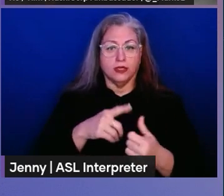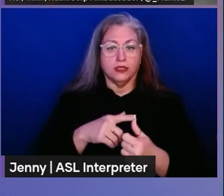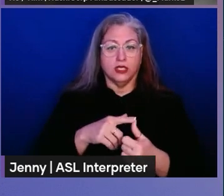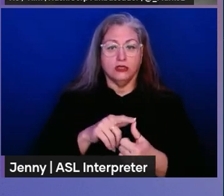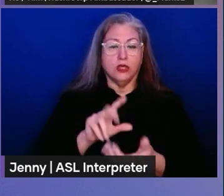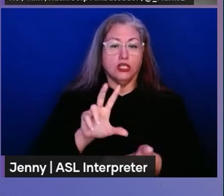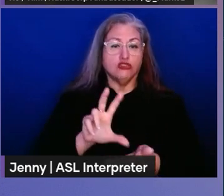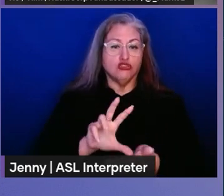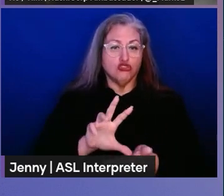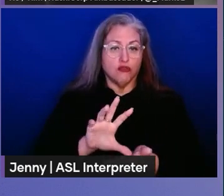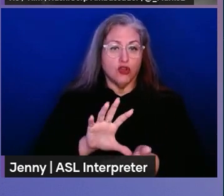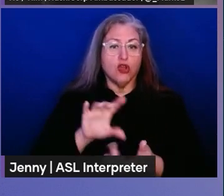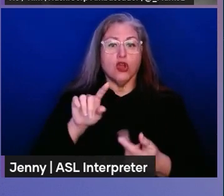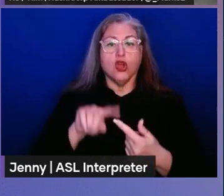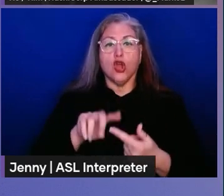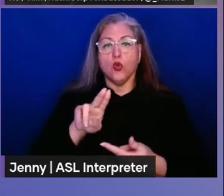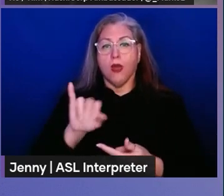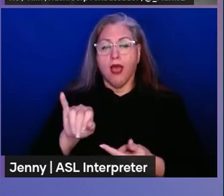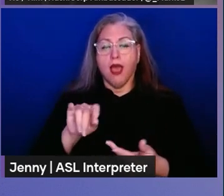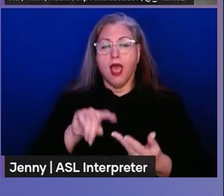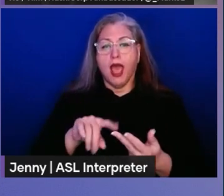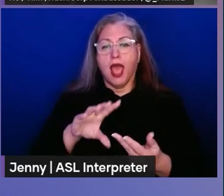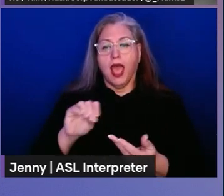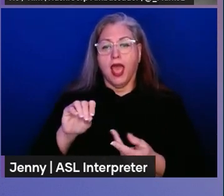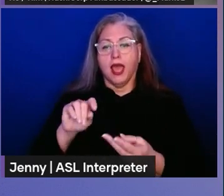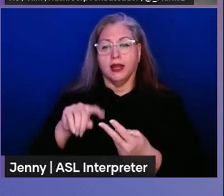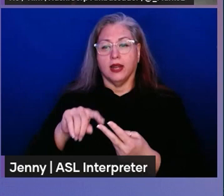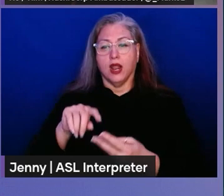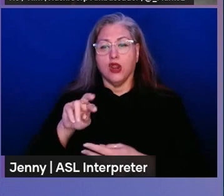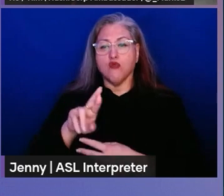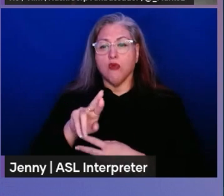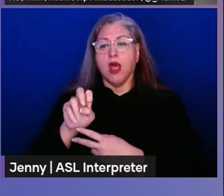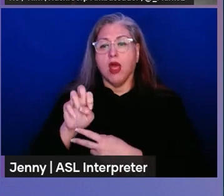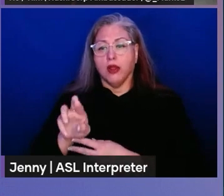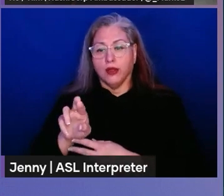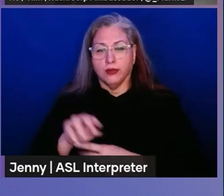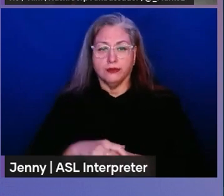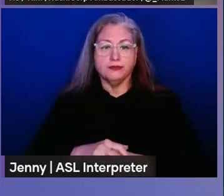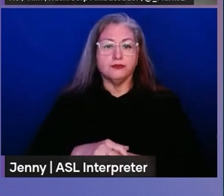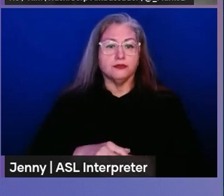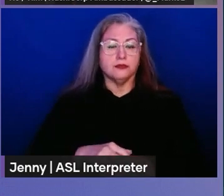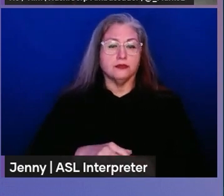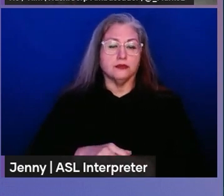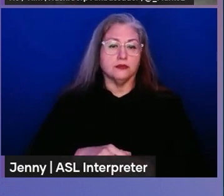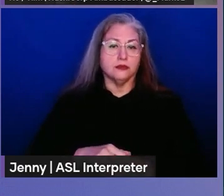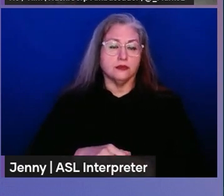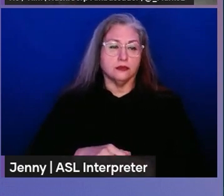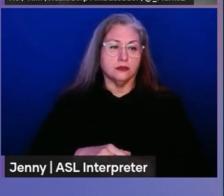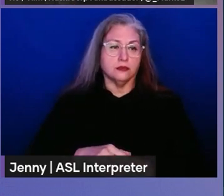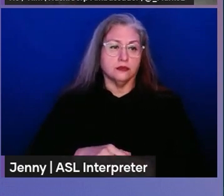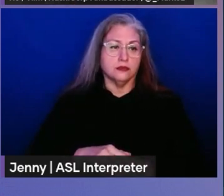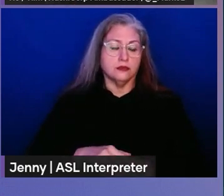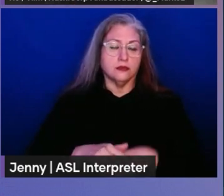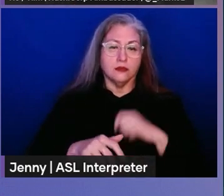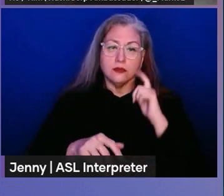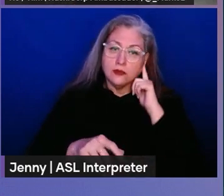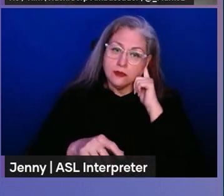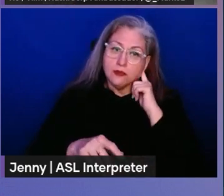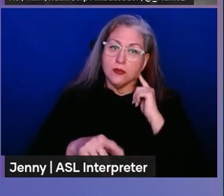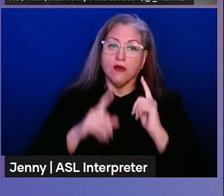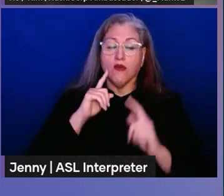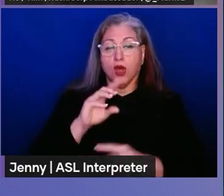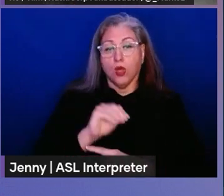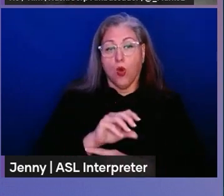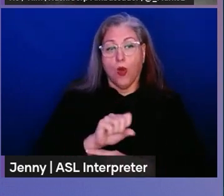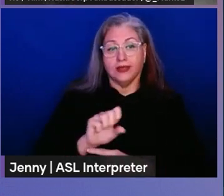part of it, there is a UI, and there are runners. So you can, with the OSS